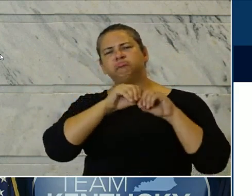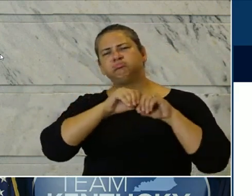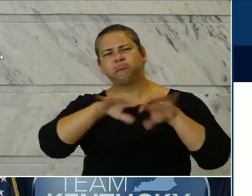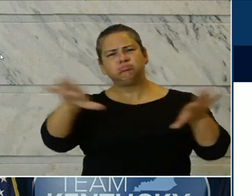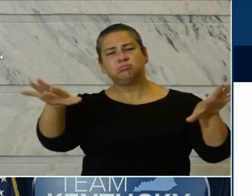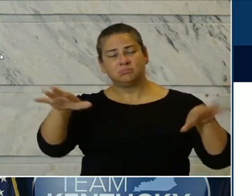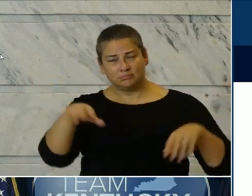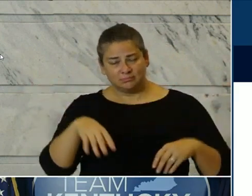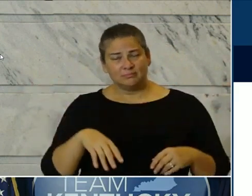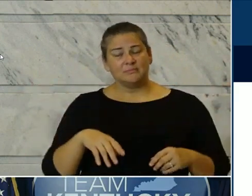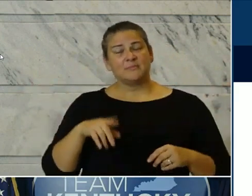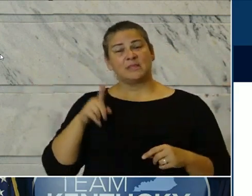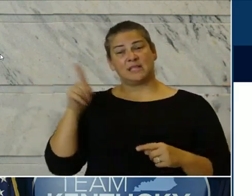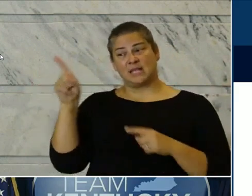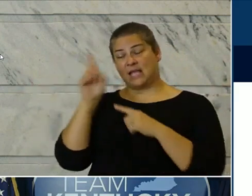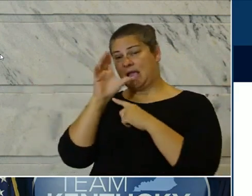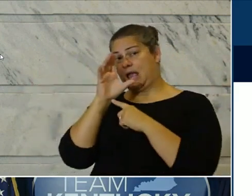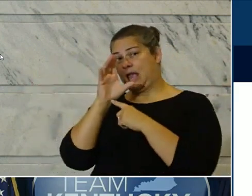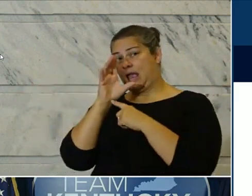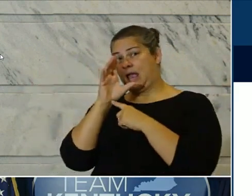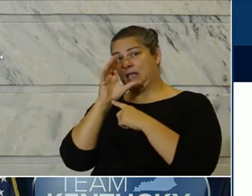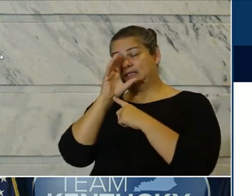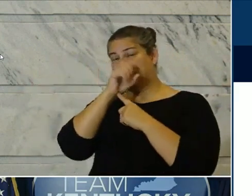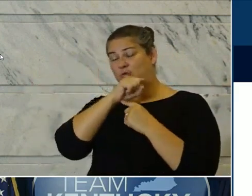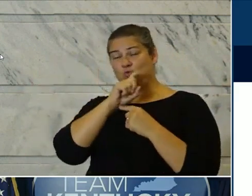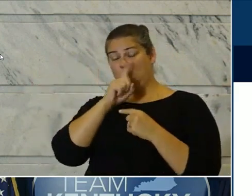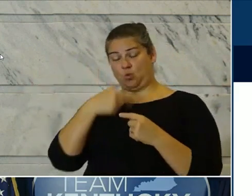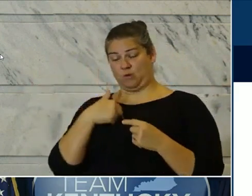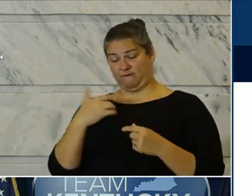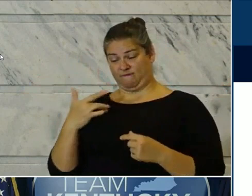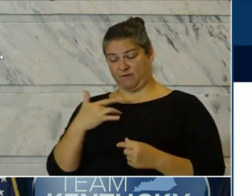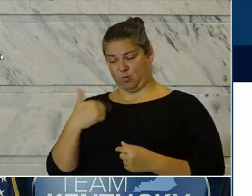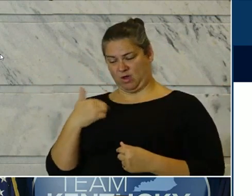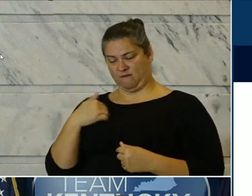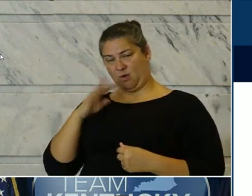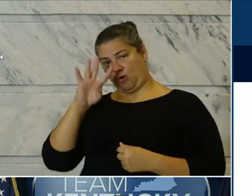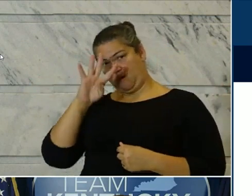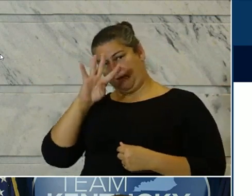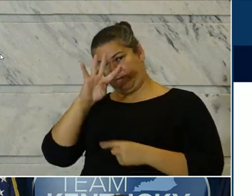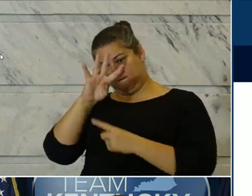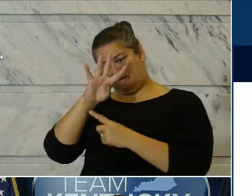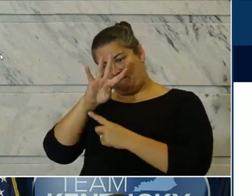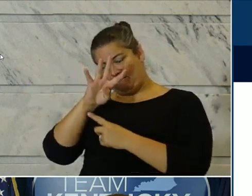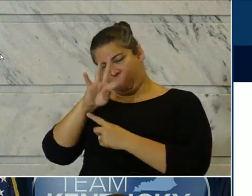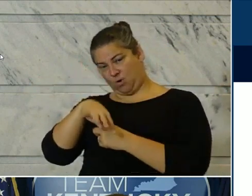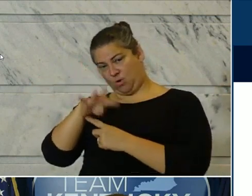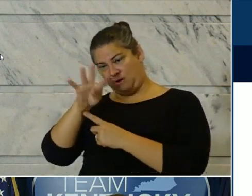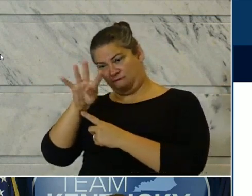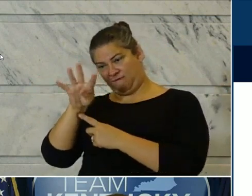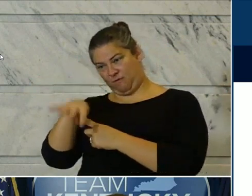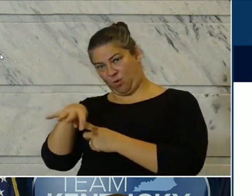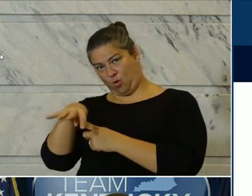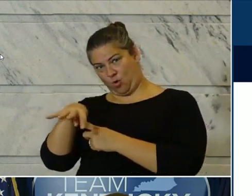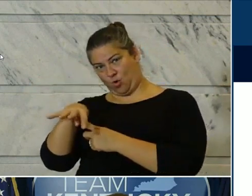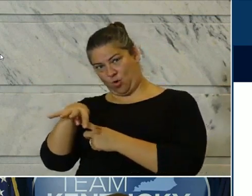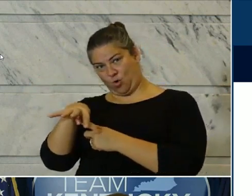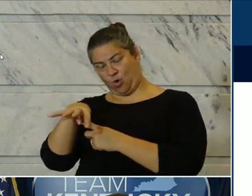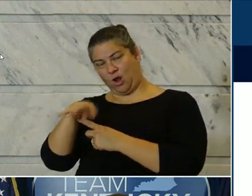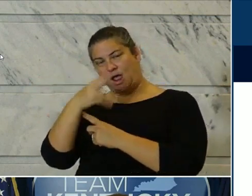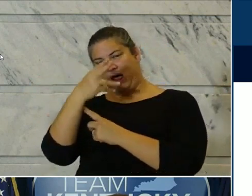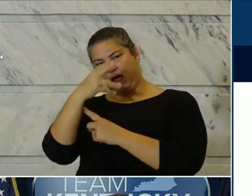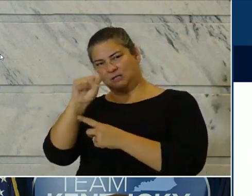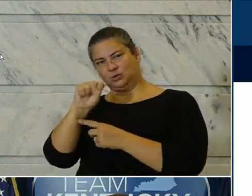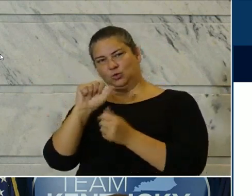an estimation, but it comes from our EPIs. We believe right now we have 44 and a half high school sports teams under